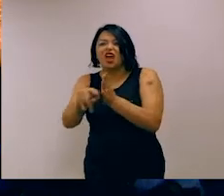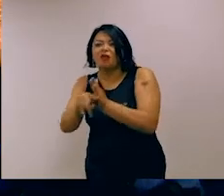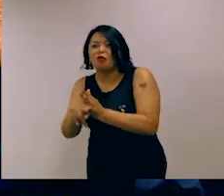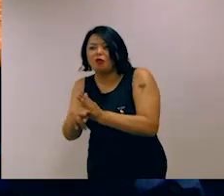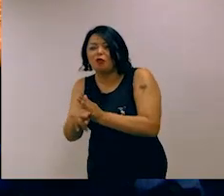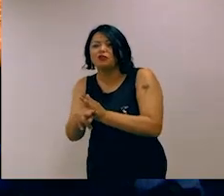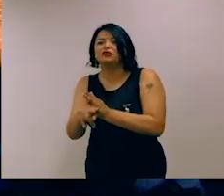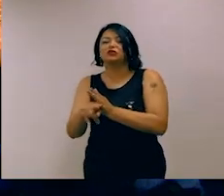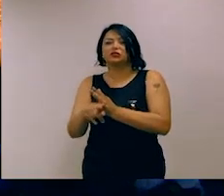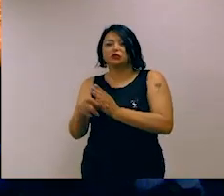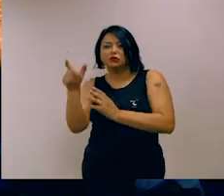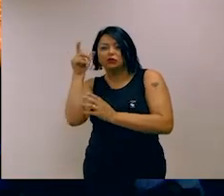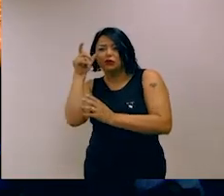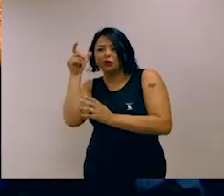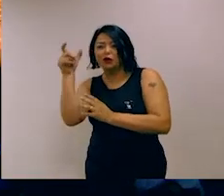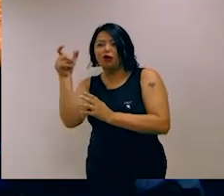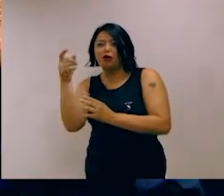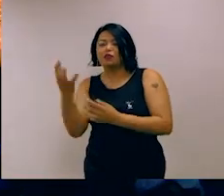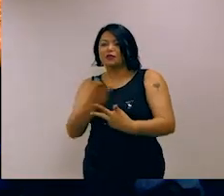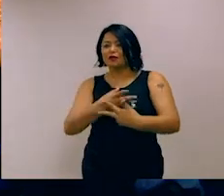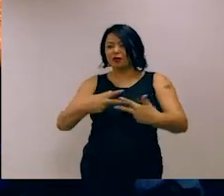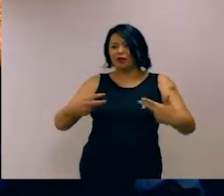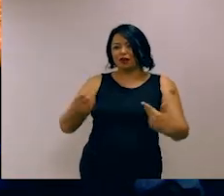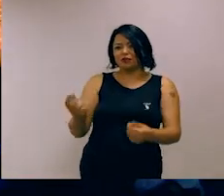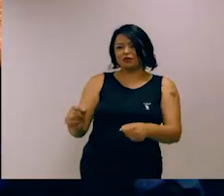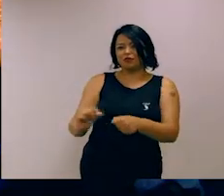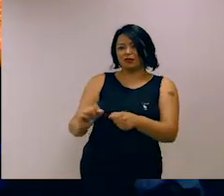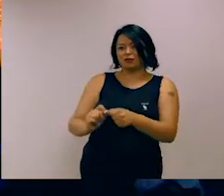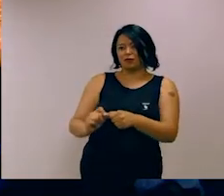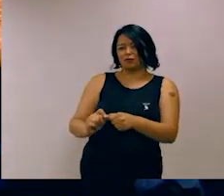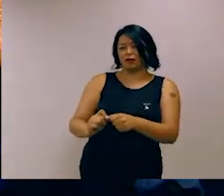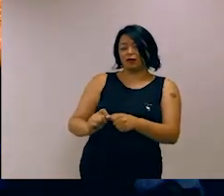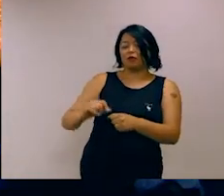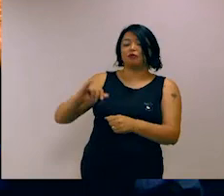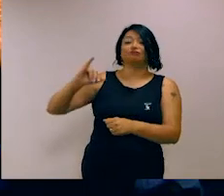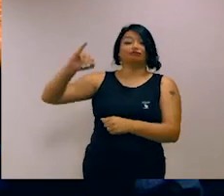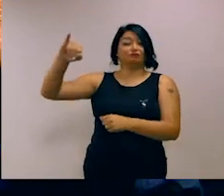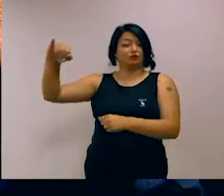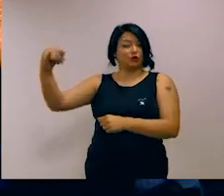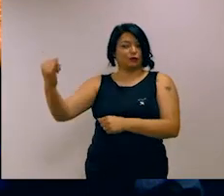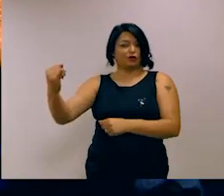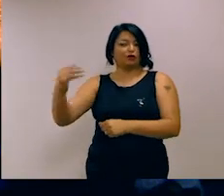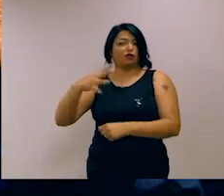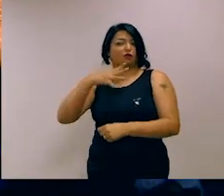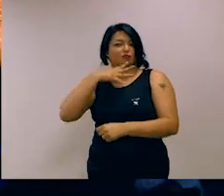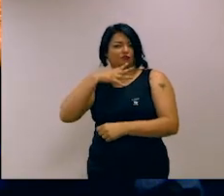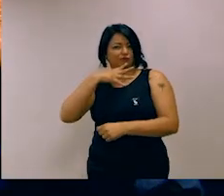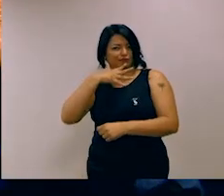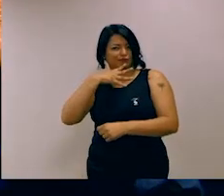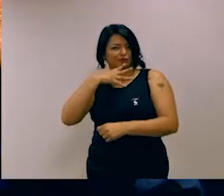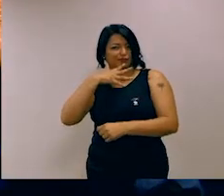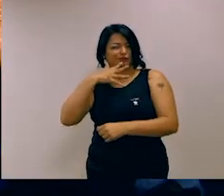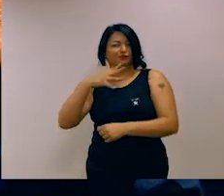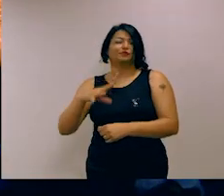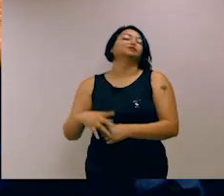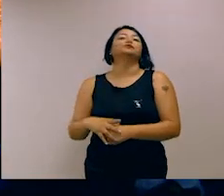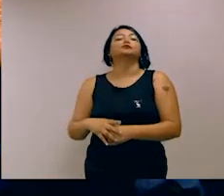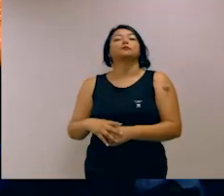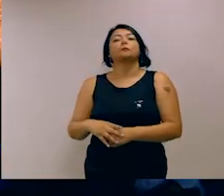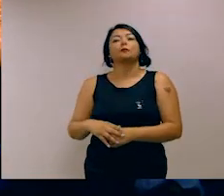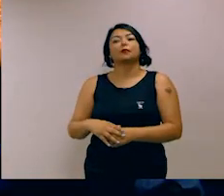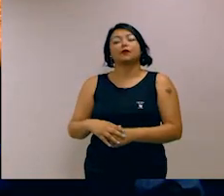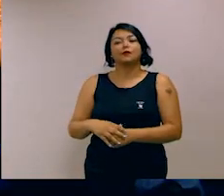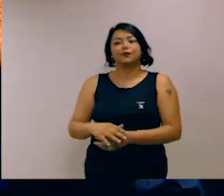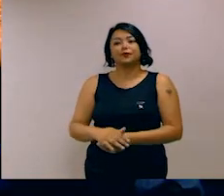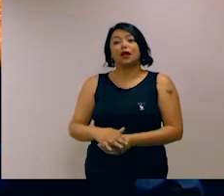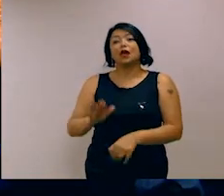on what they're doing, because this will be, I repeat, the greatest benefit of this work. So I